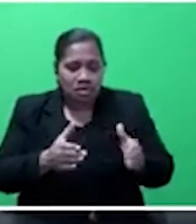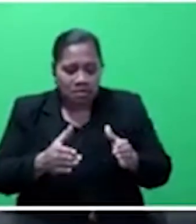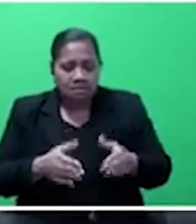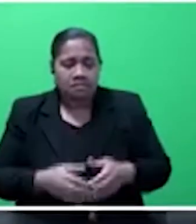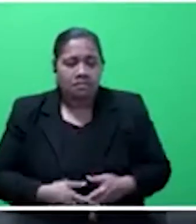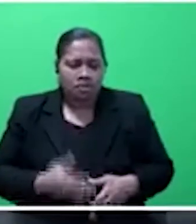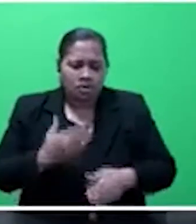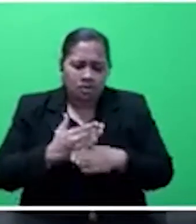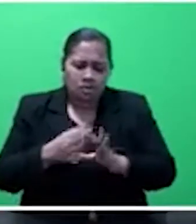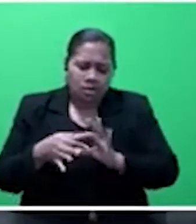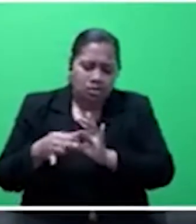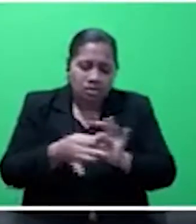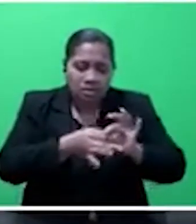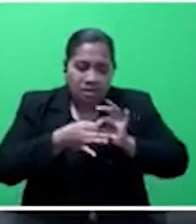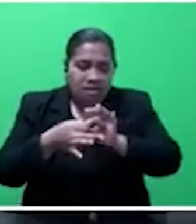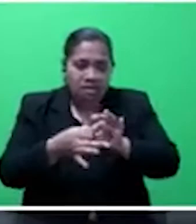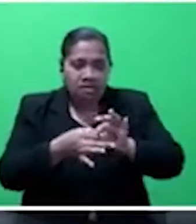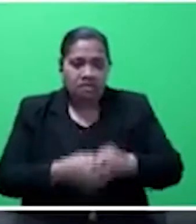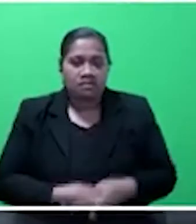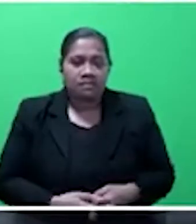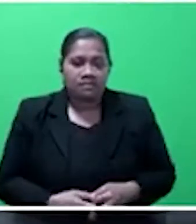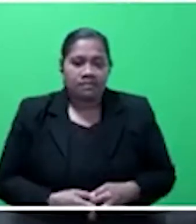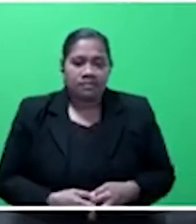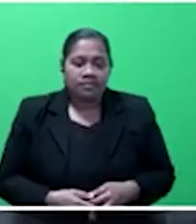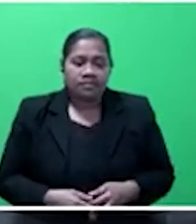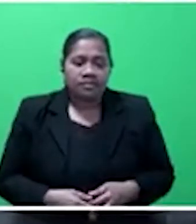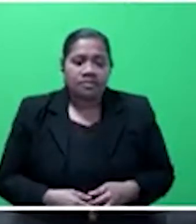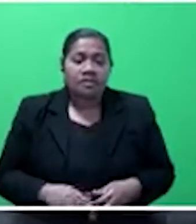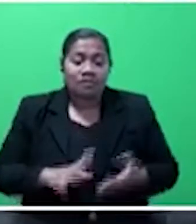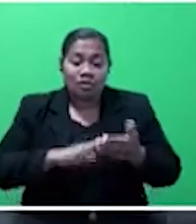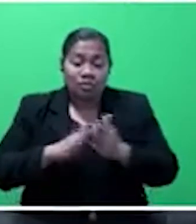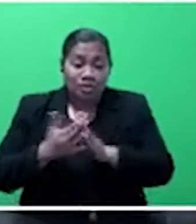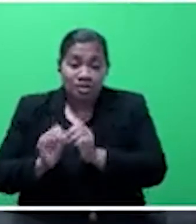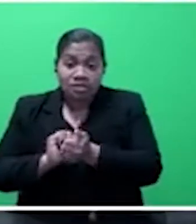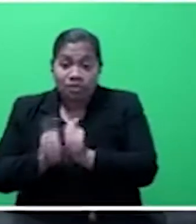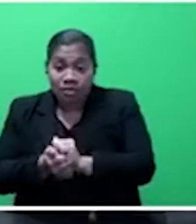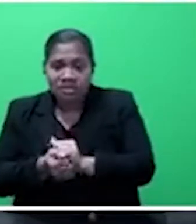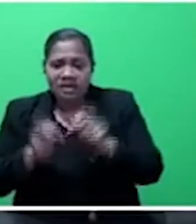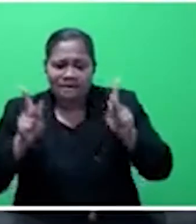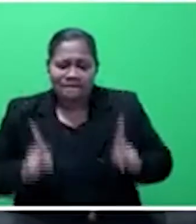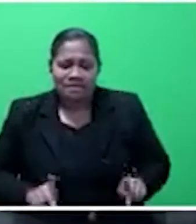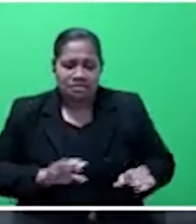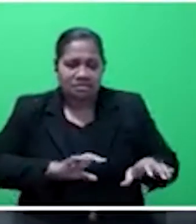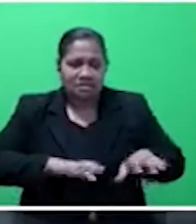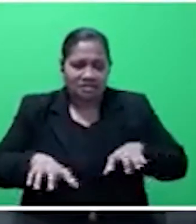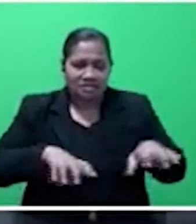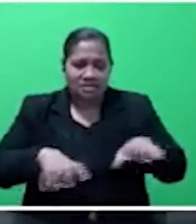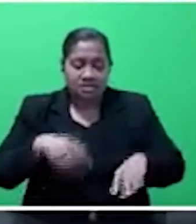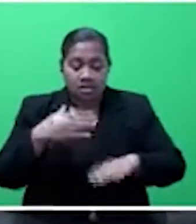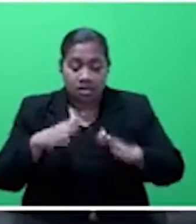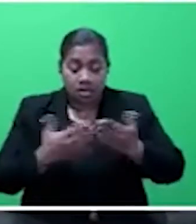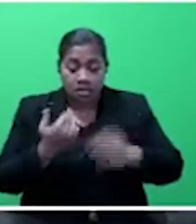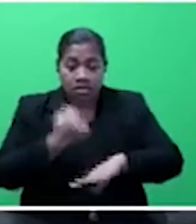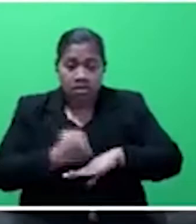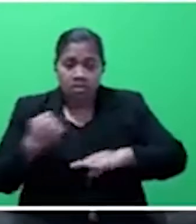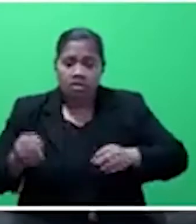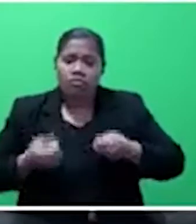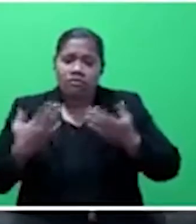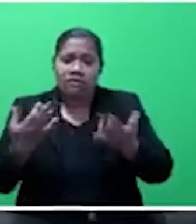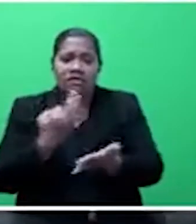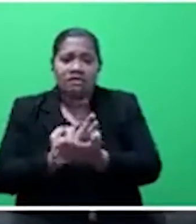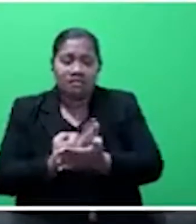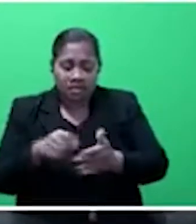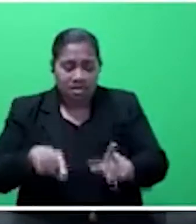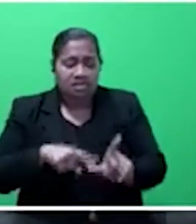facilitate community sports and physical activities. Mr. Speaker said government is providing funding this year for this community